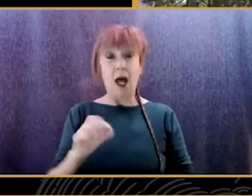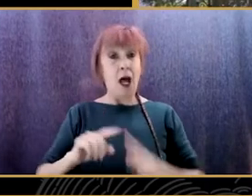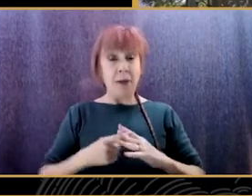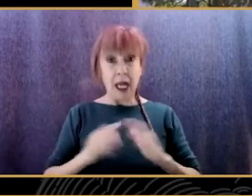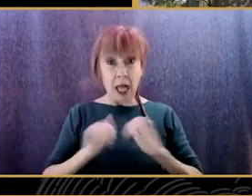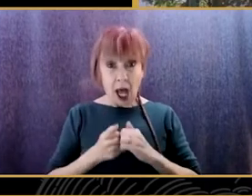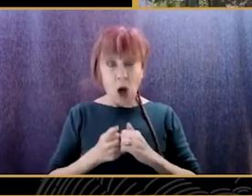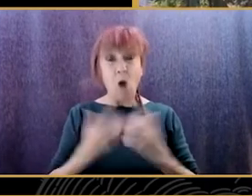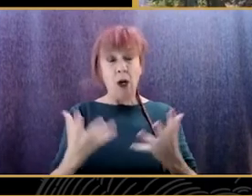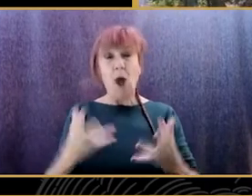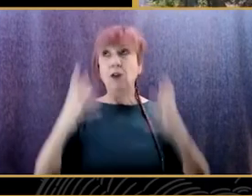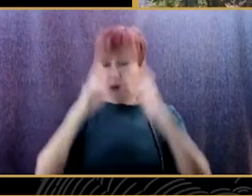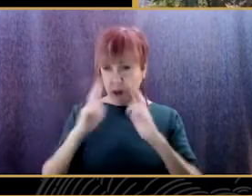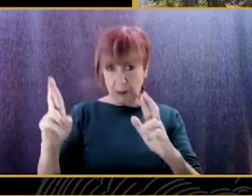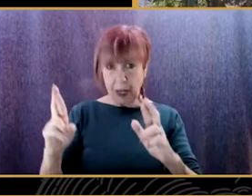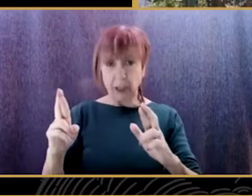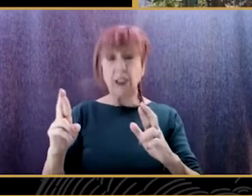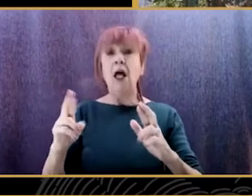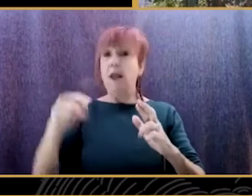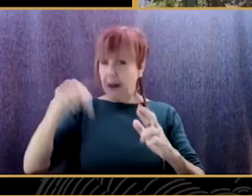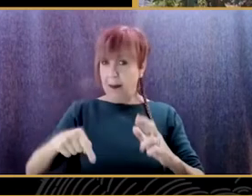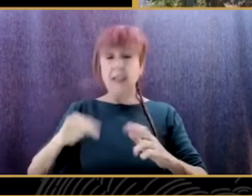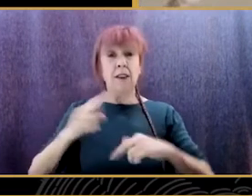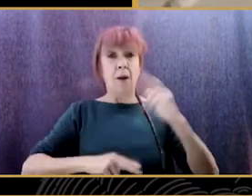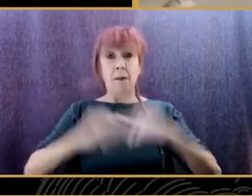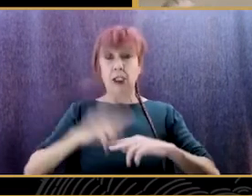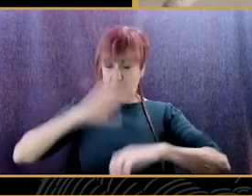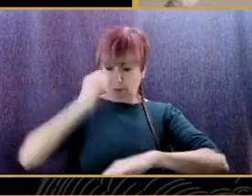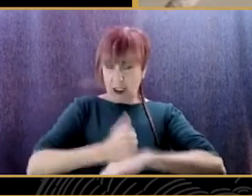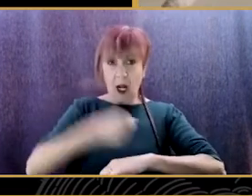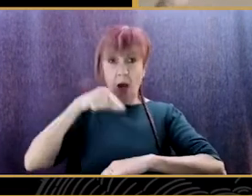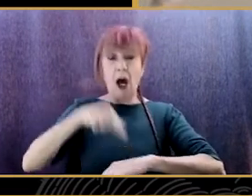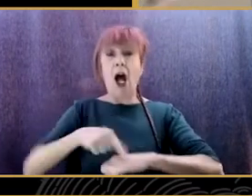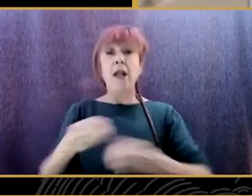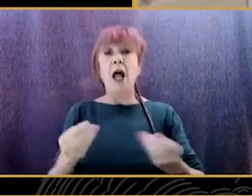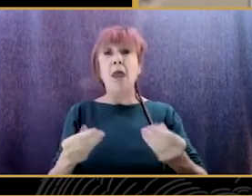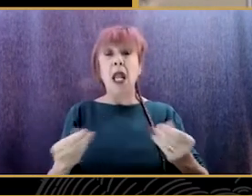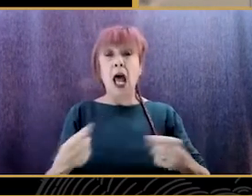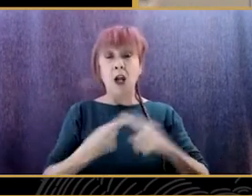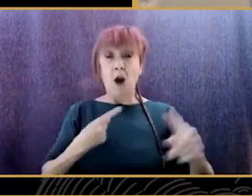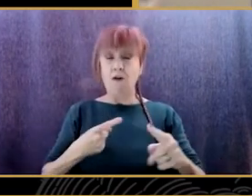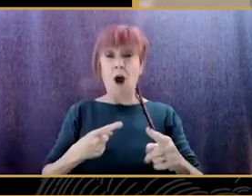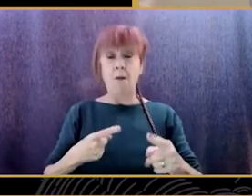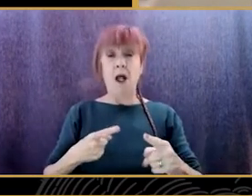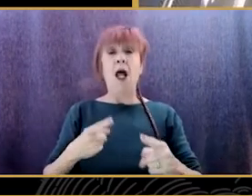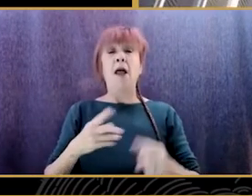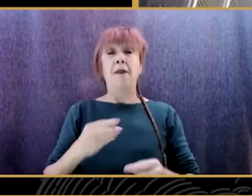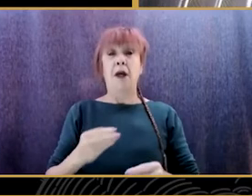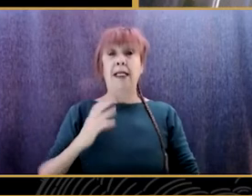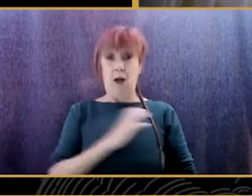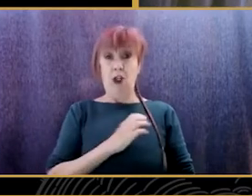like to begin by acknowledging that the Poetry Foundation Building is situated on the occupied original homelands